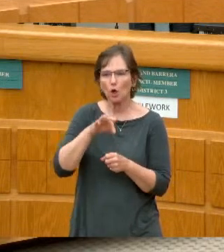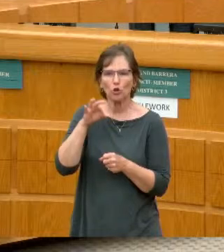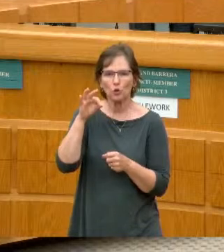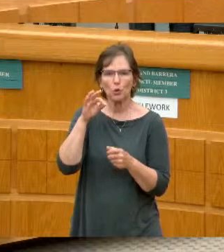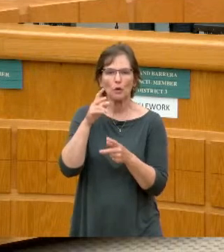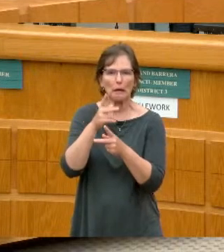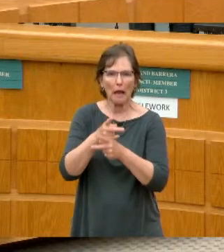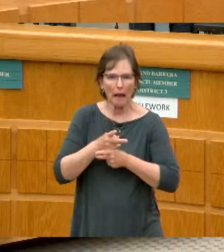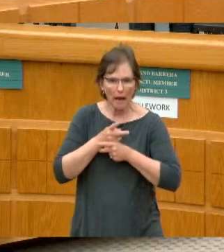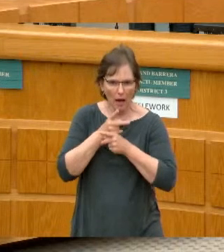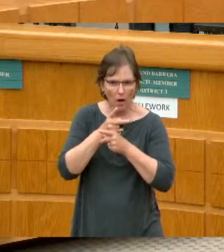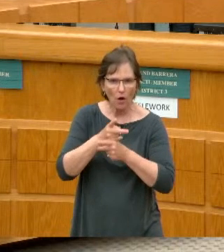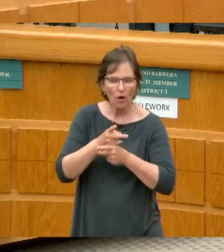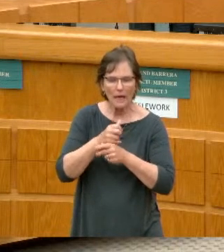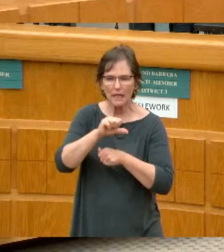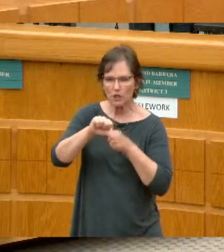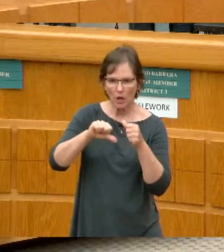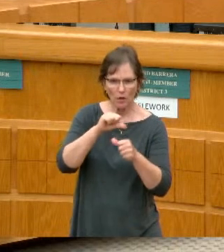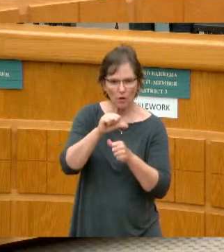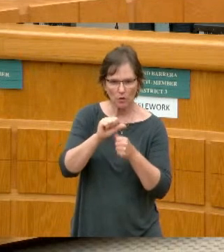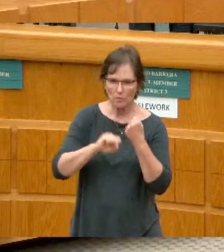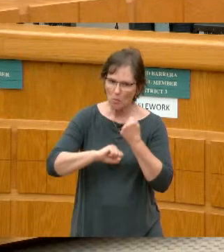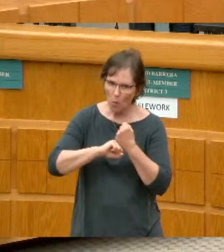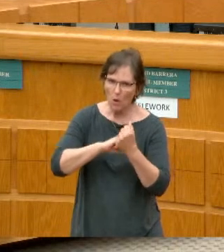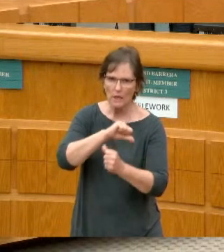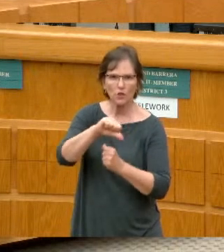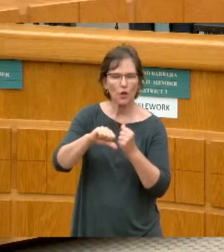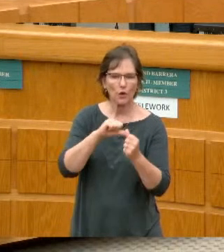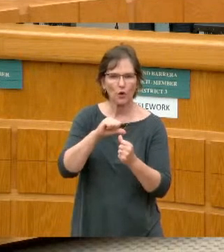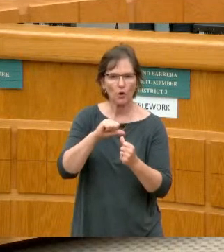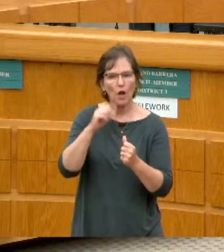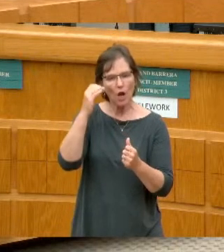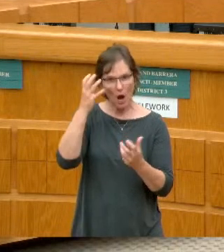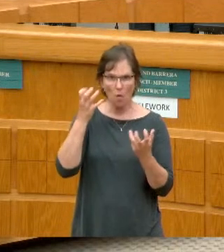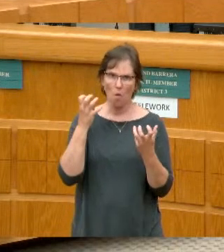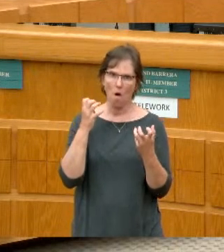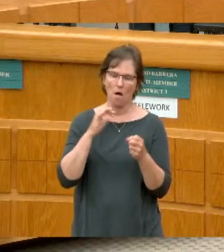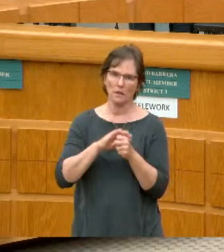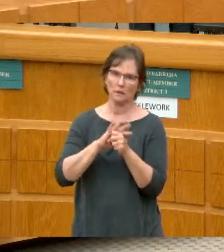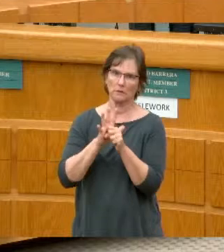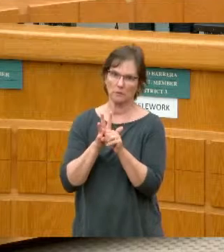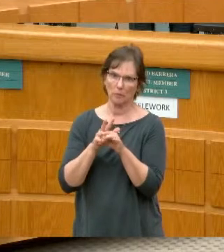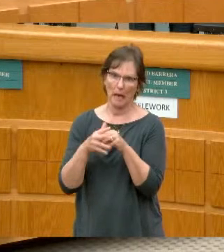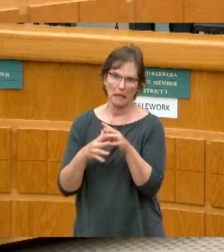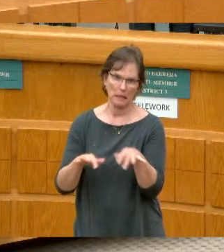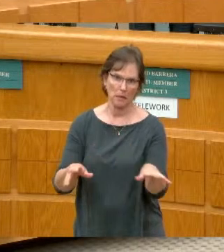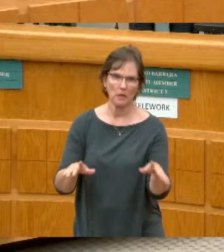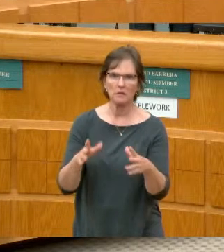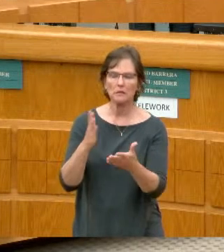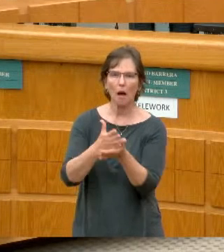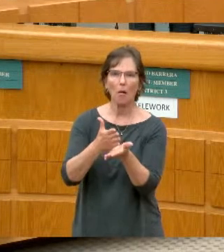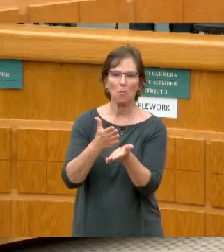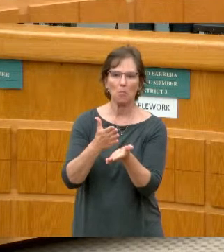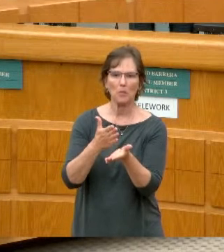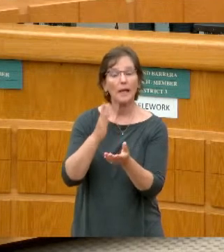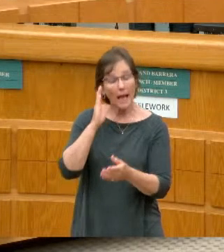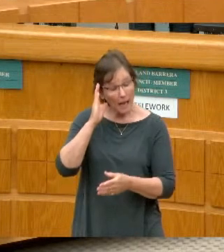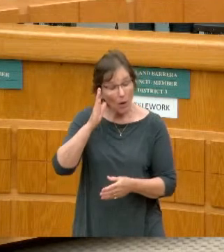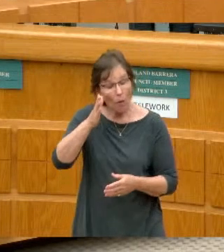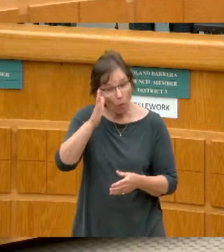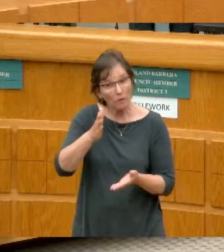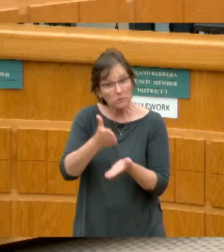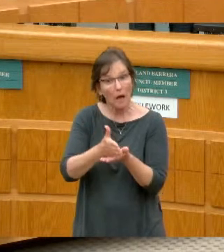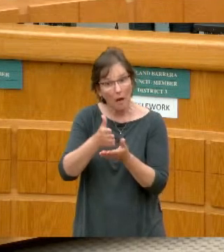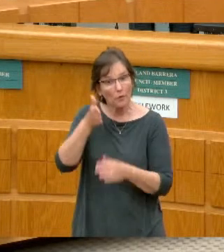the very beginning, I said to all of you that it's going to be imperative that we take care of each other,